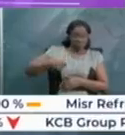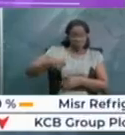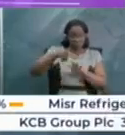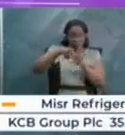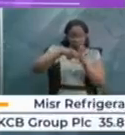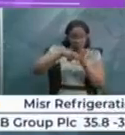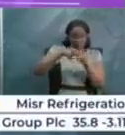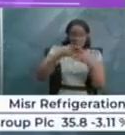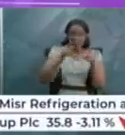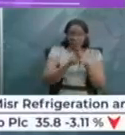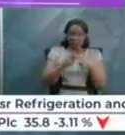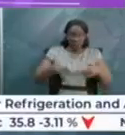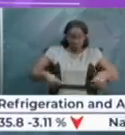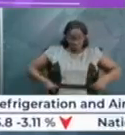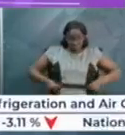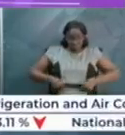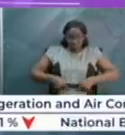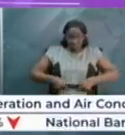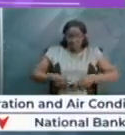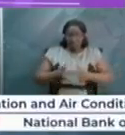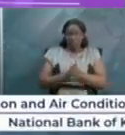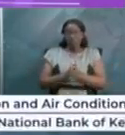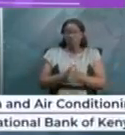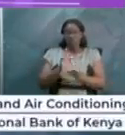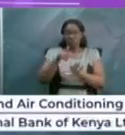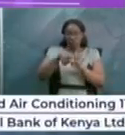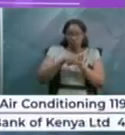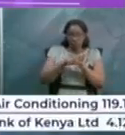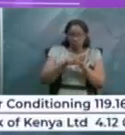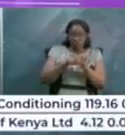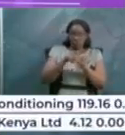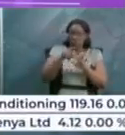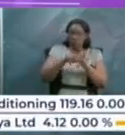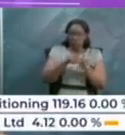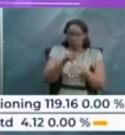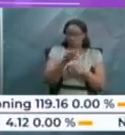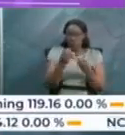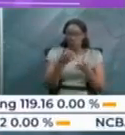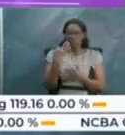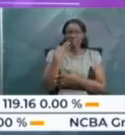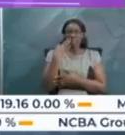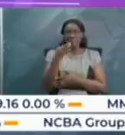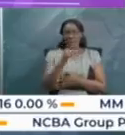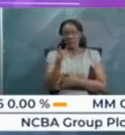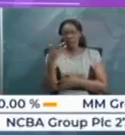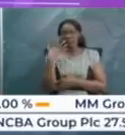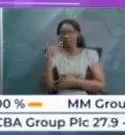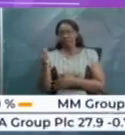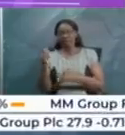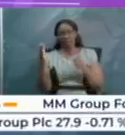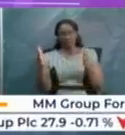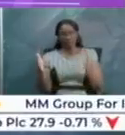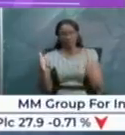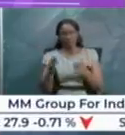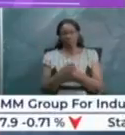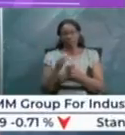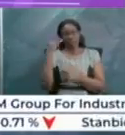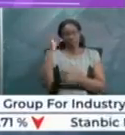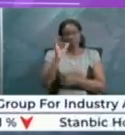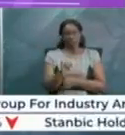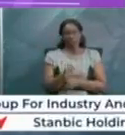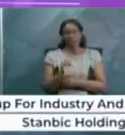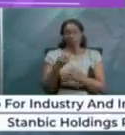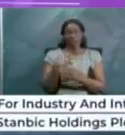leather belts, but he also makes sandals. And the sandals go for 300 to 500 Kenyan shillings only. So you can imagine leather sandals